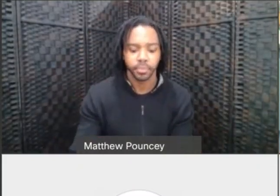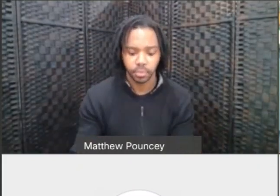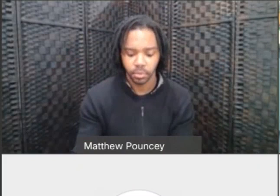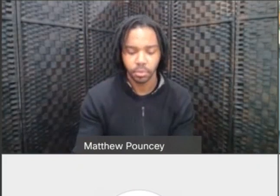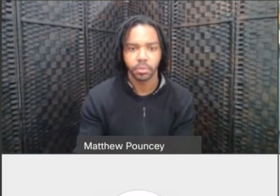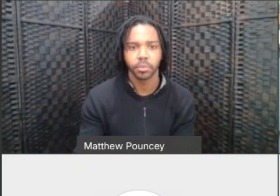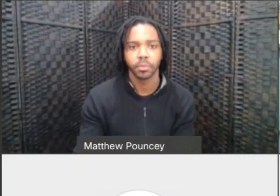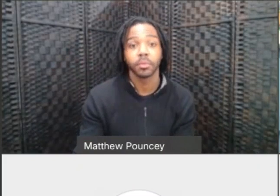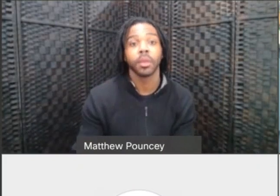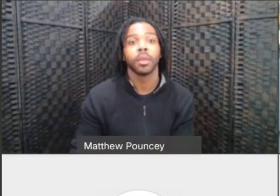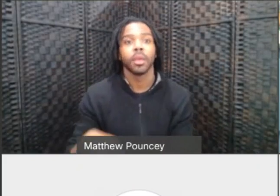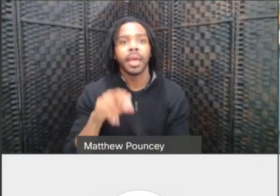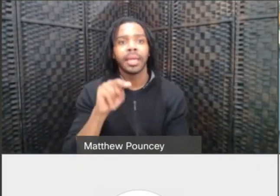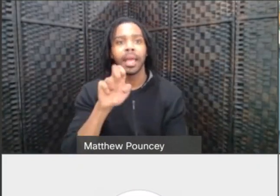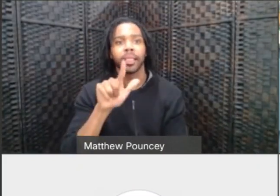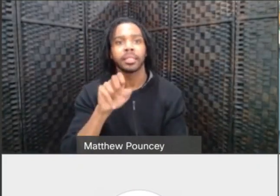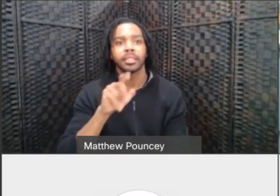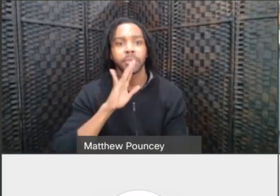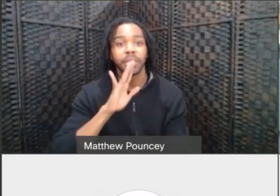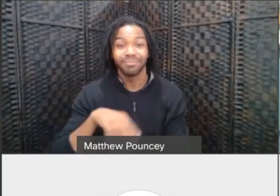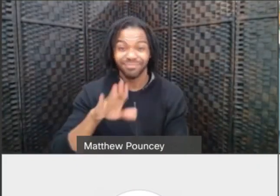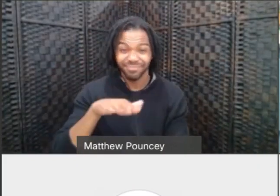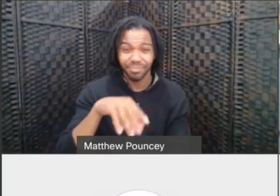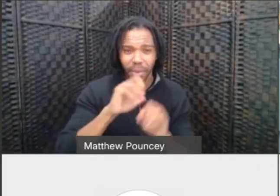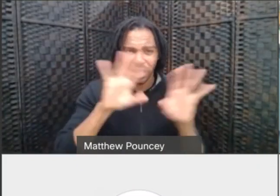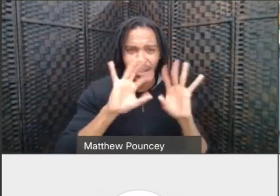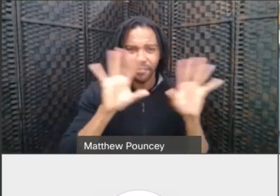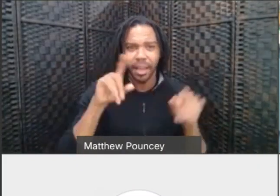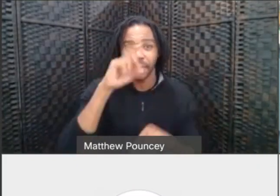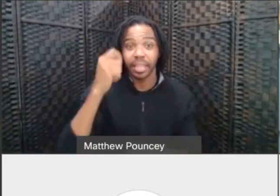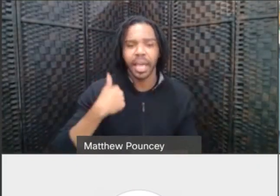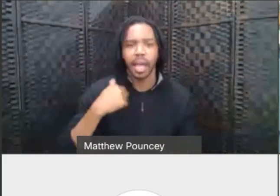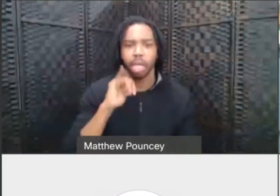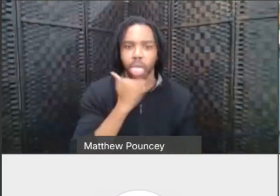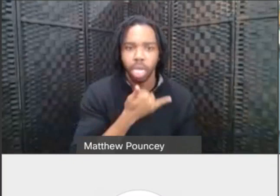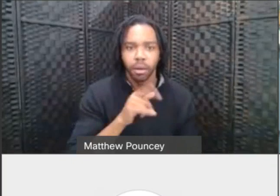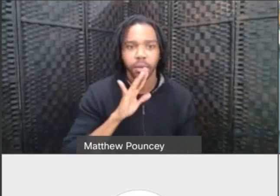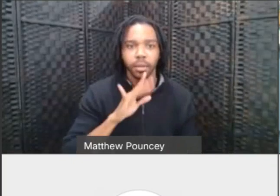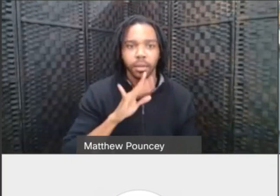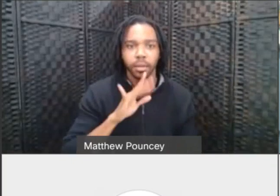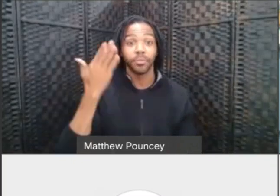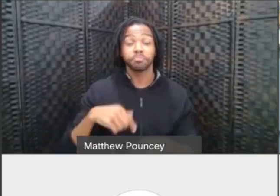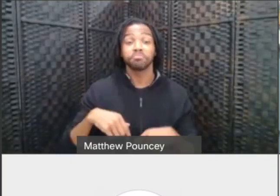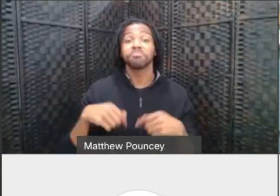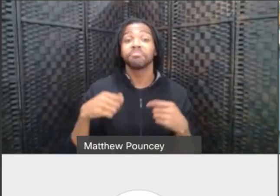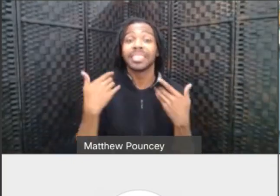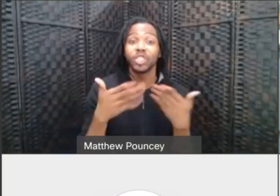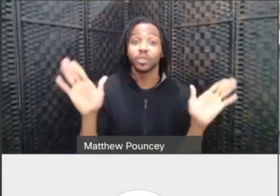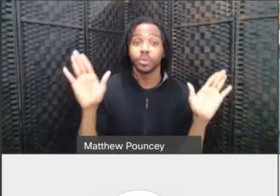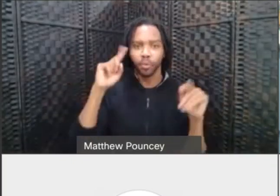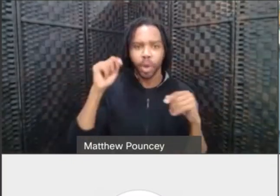Director Reese, this is Nelson. I just wanted to provide a clarification because I misspoke earlier. Generally speaking, for